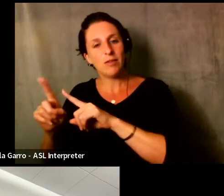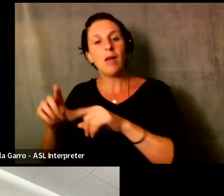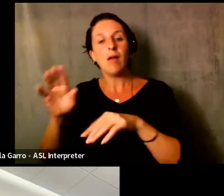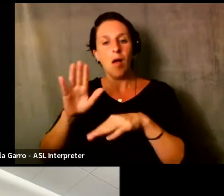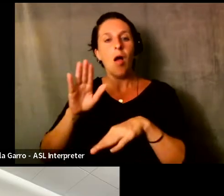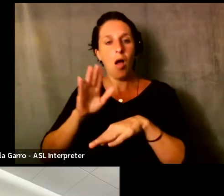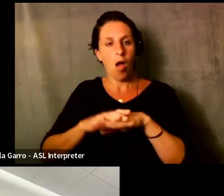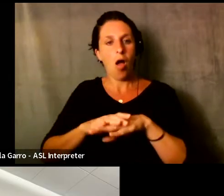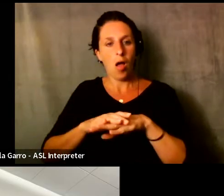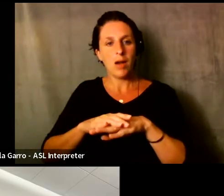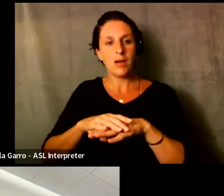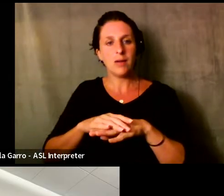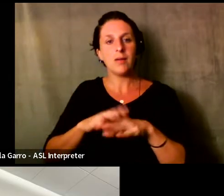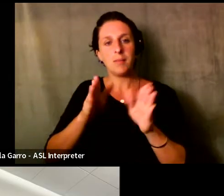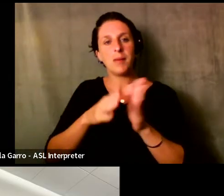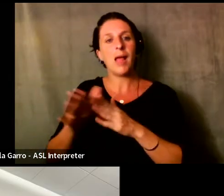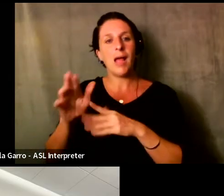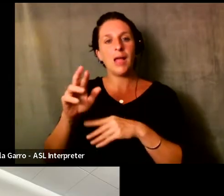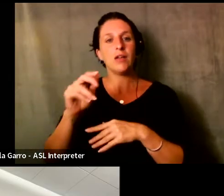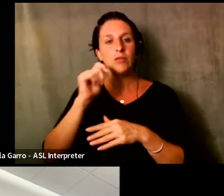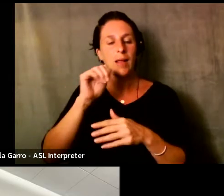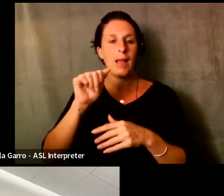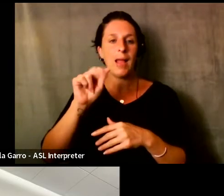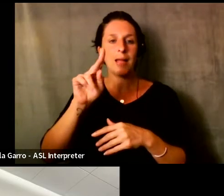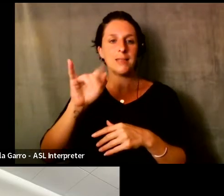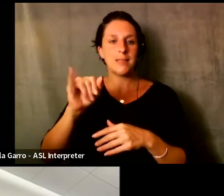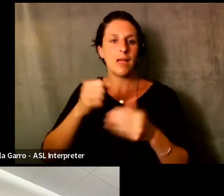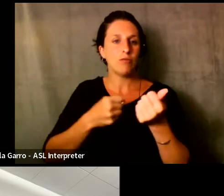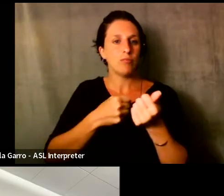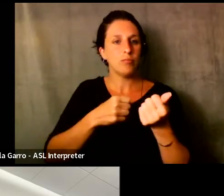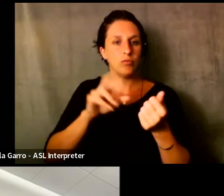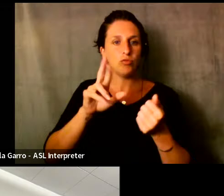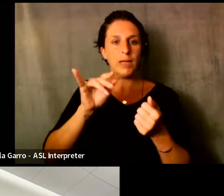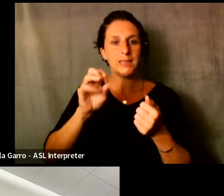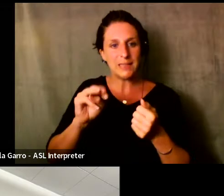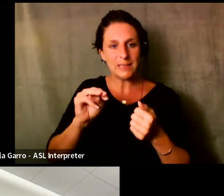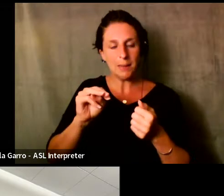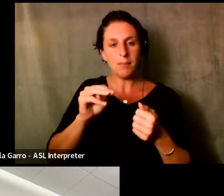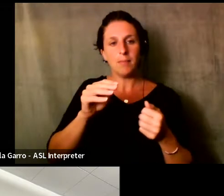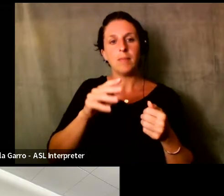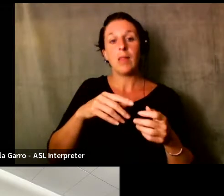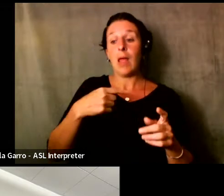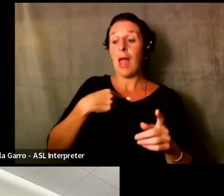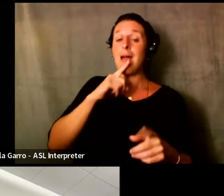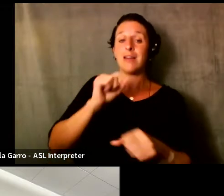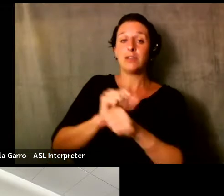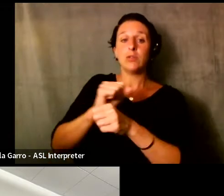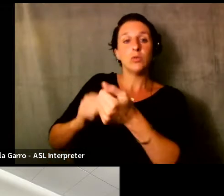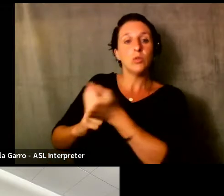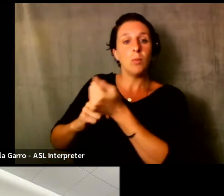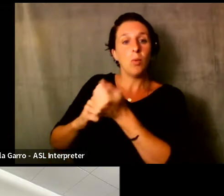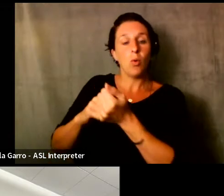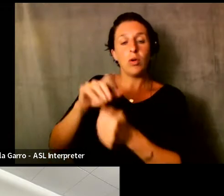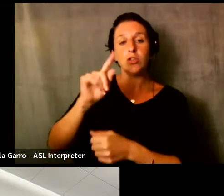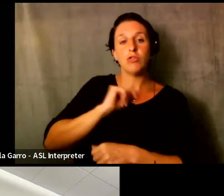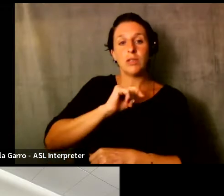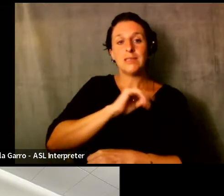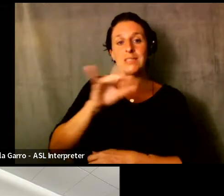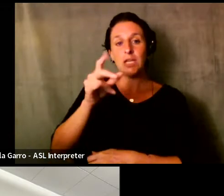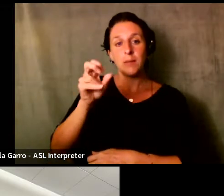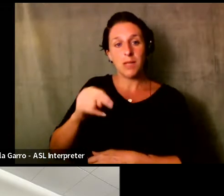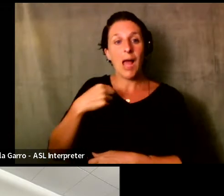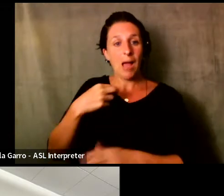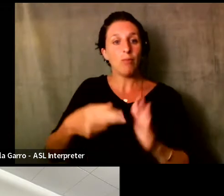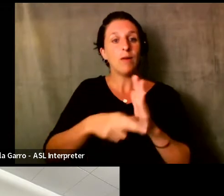but I did want to stand up and actually voice support for Trustee Jacobson because I have reviewed the